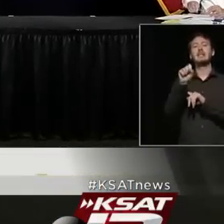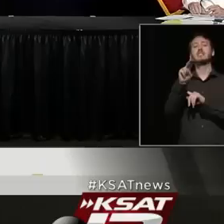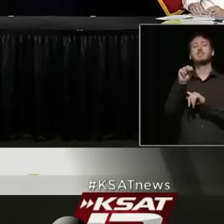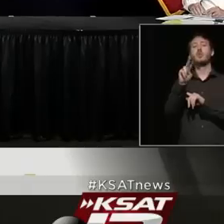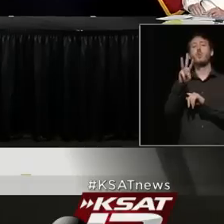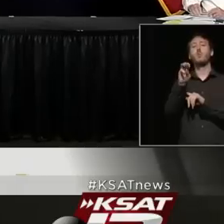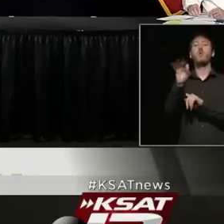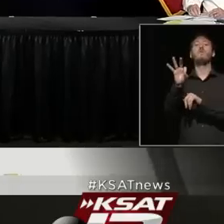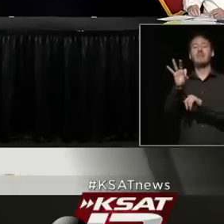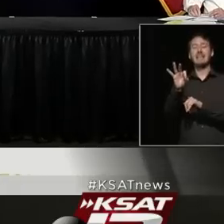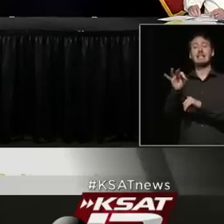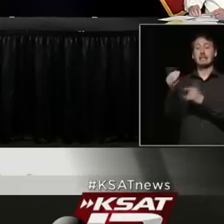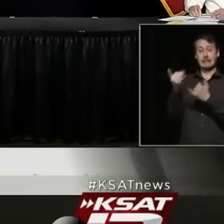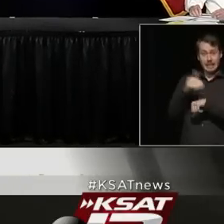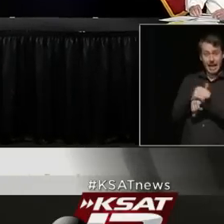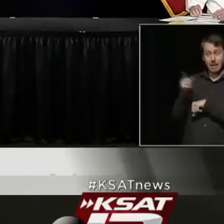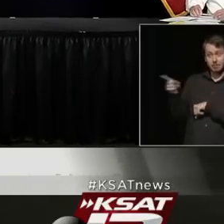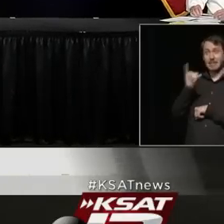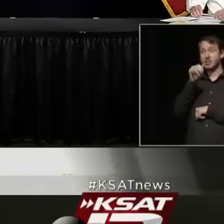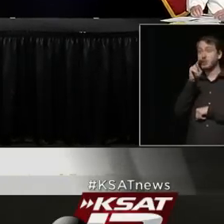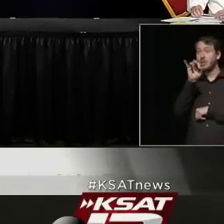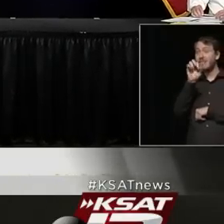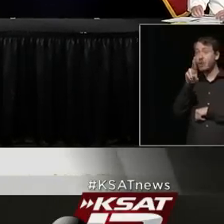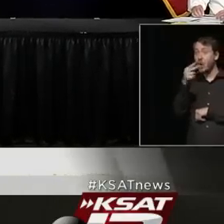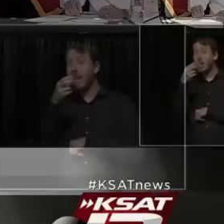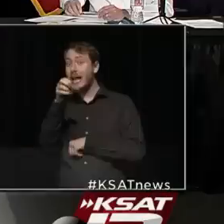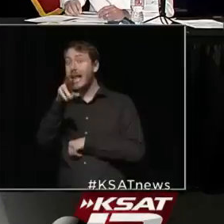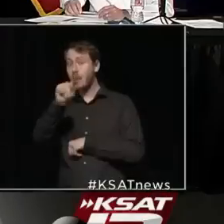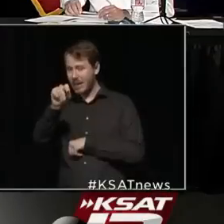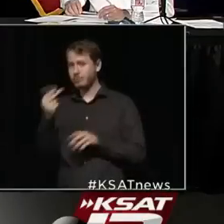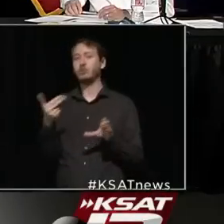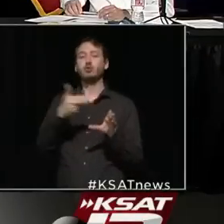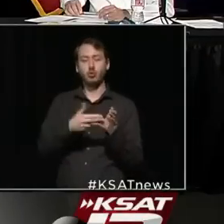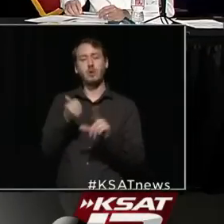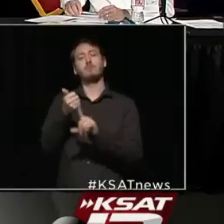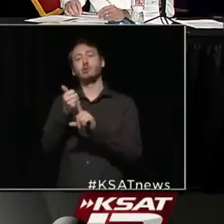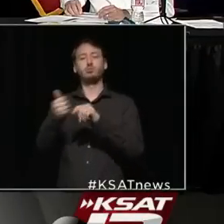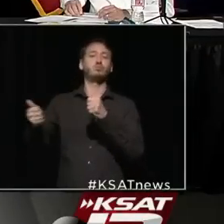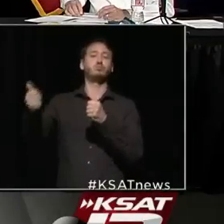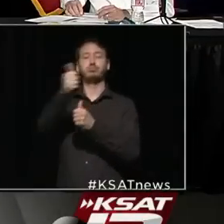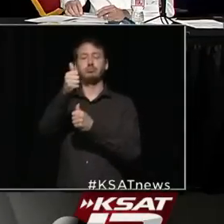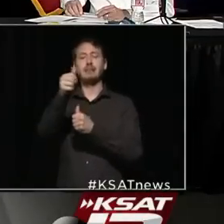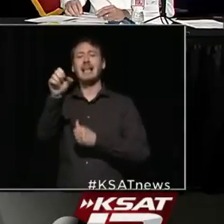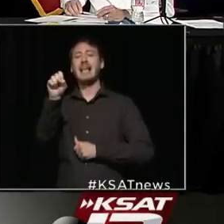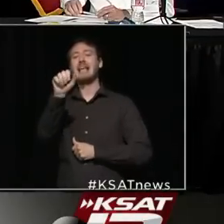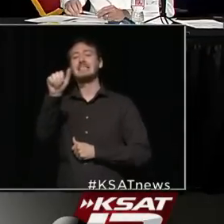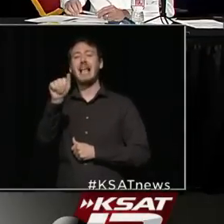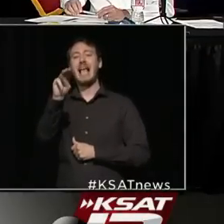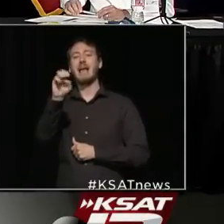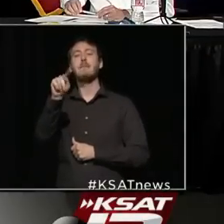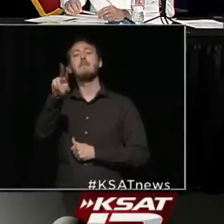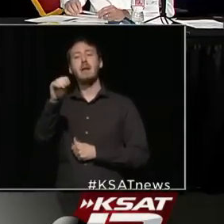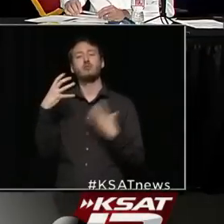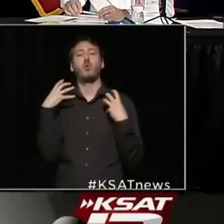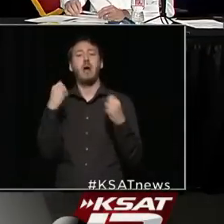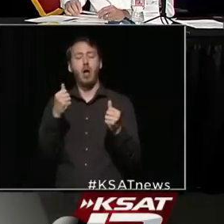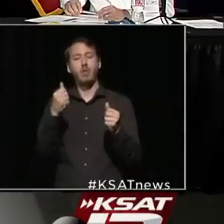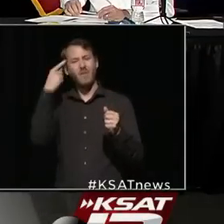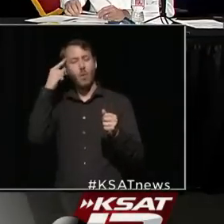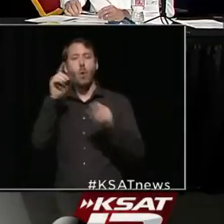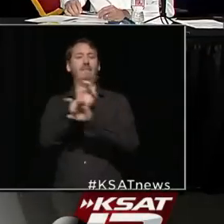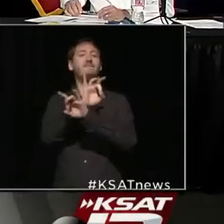the possibility of reopening bars here locally. Metro Health and oversees community health and violence prevention